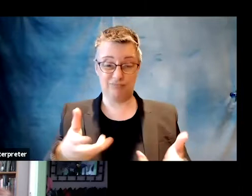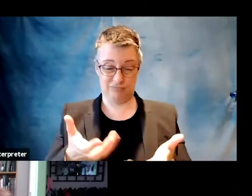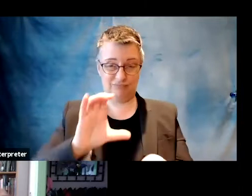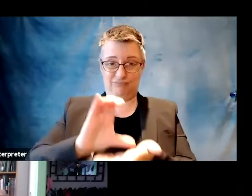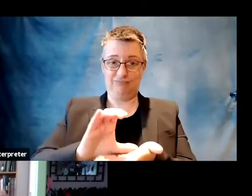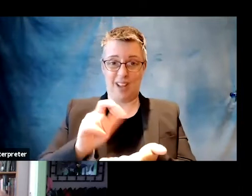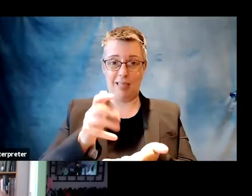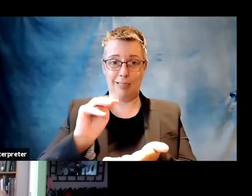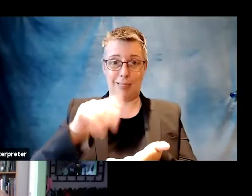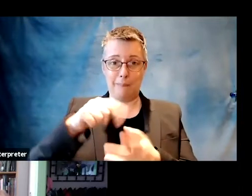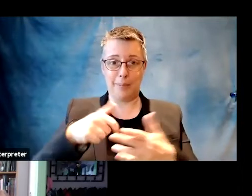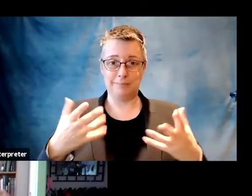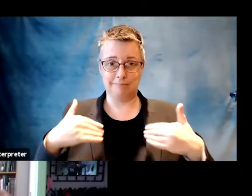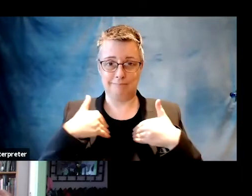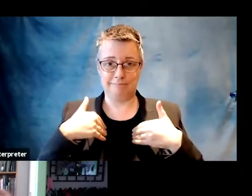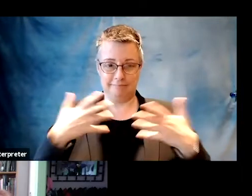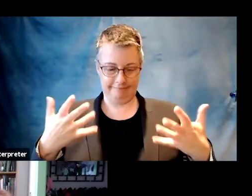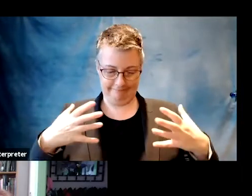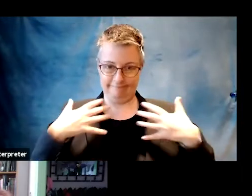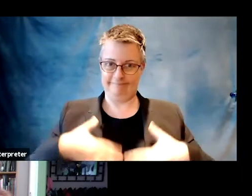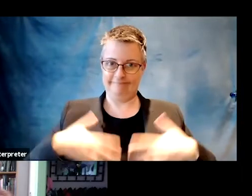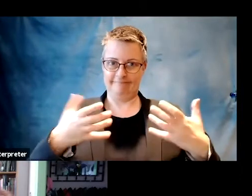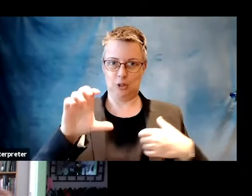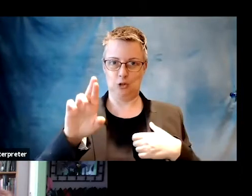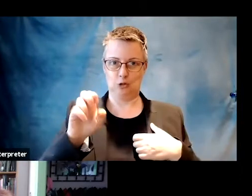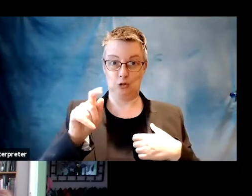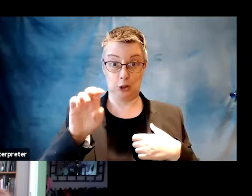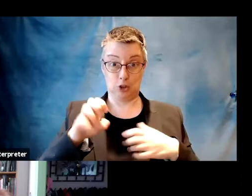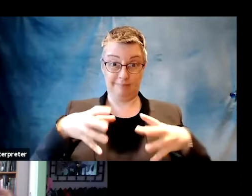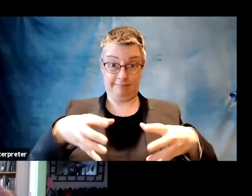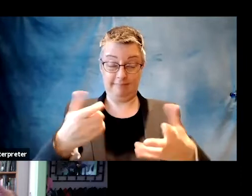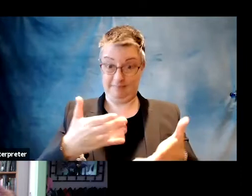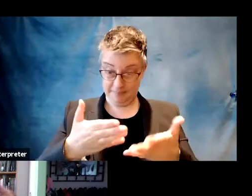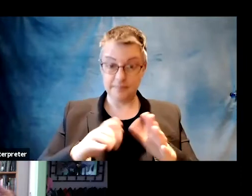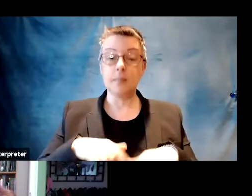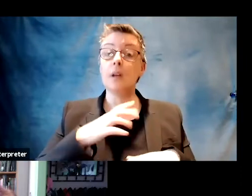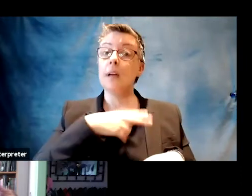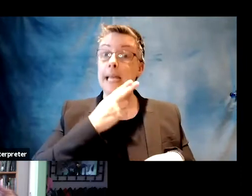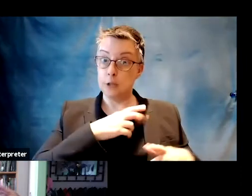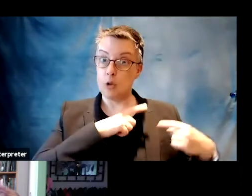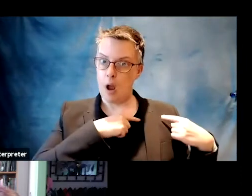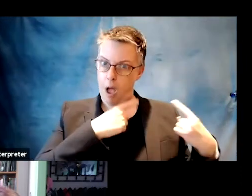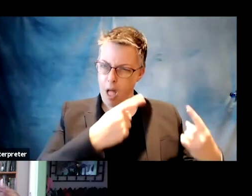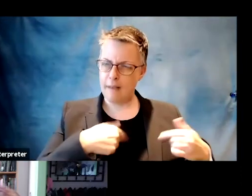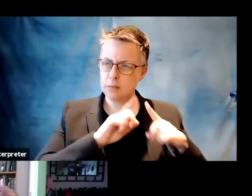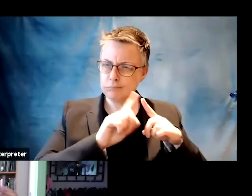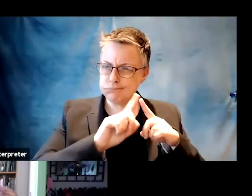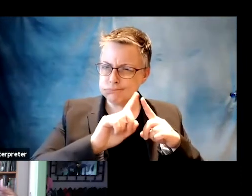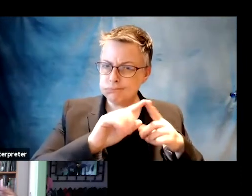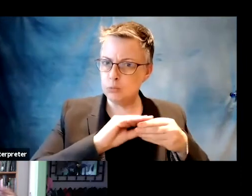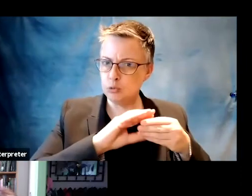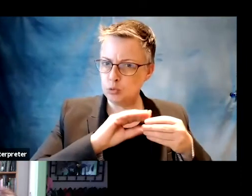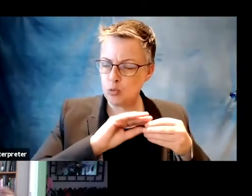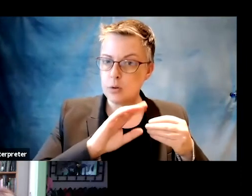creature. Um, and all the way through history, there are these stories of,